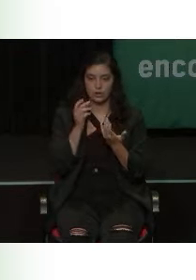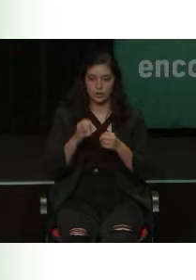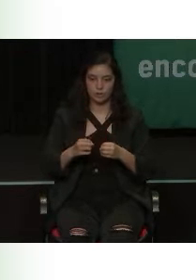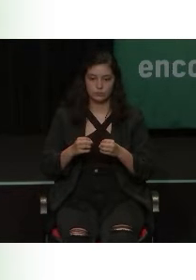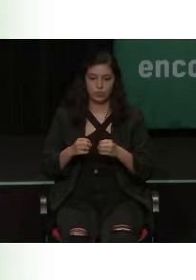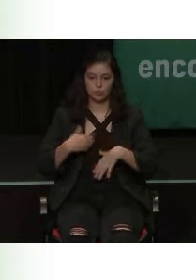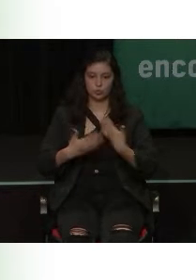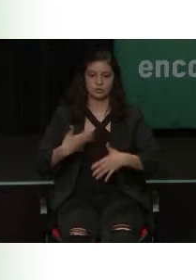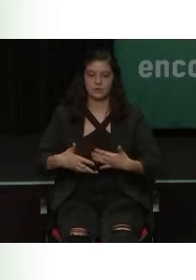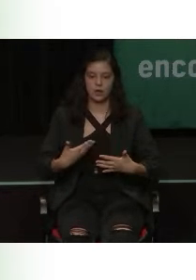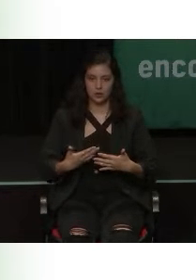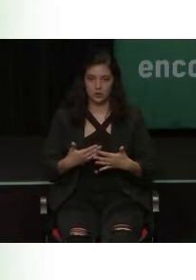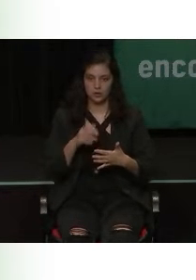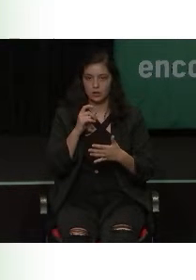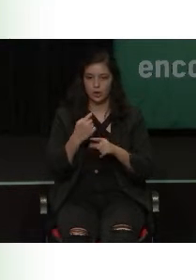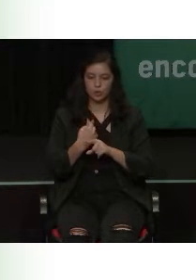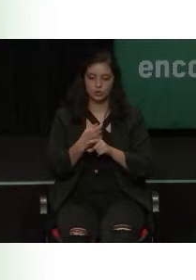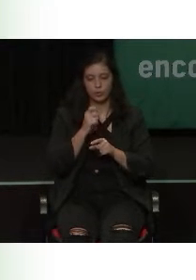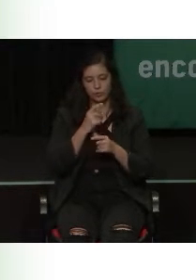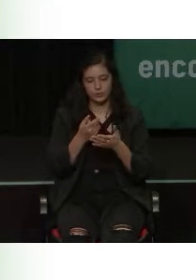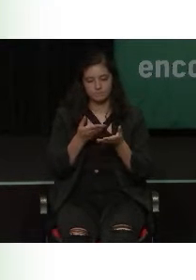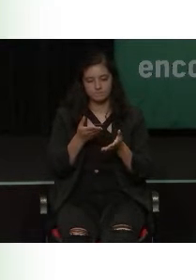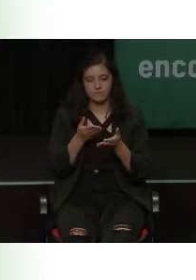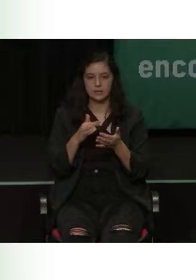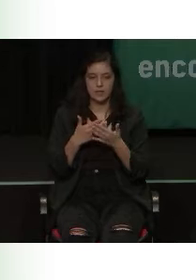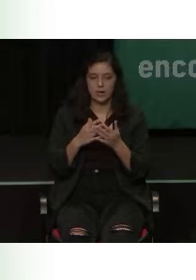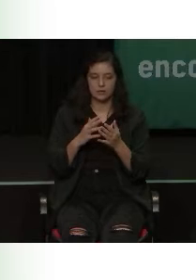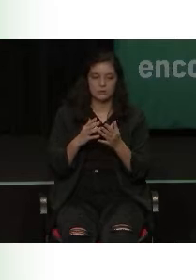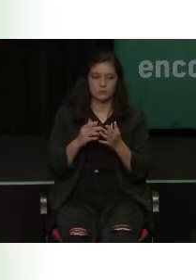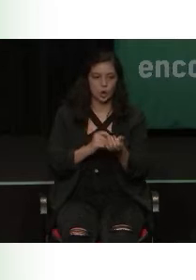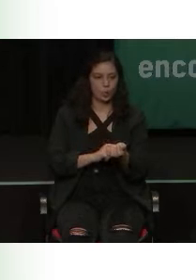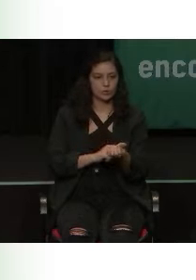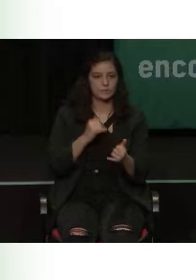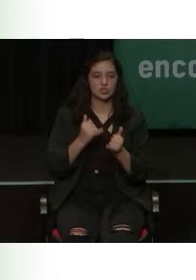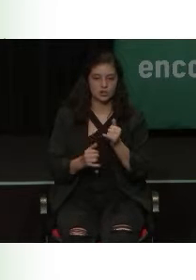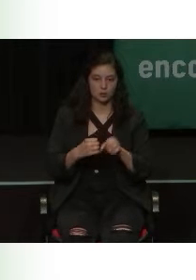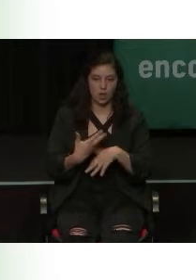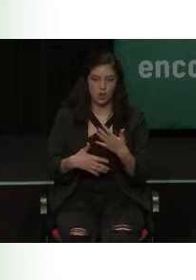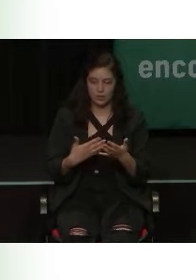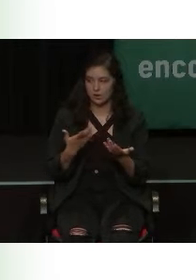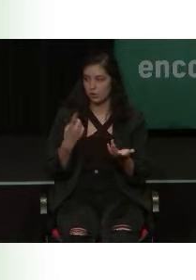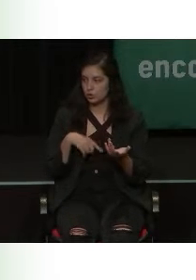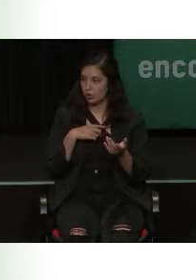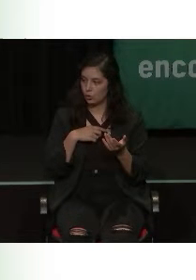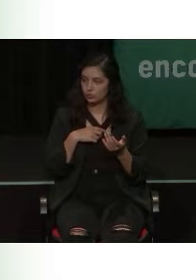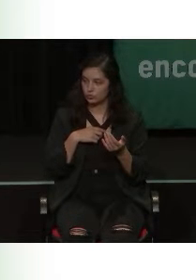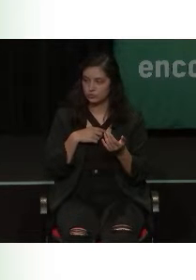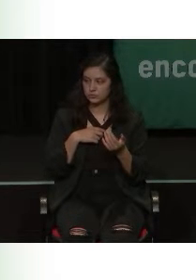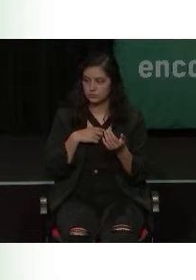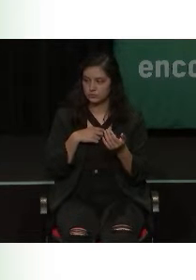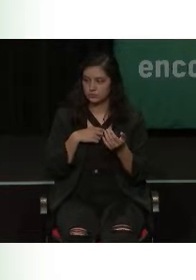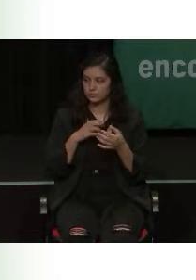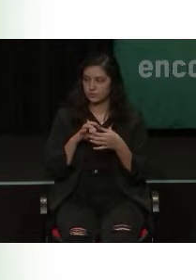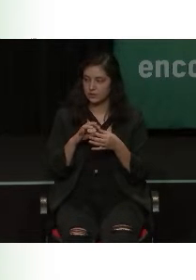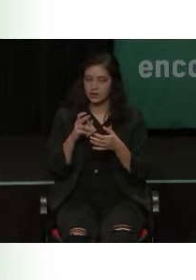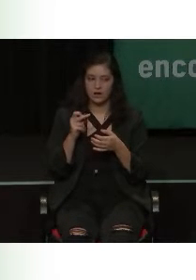in adults, amongst adults, and an impulsive character explain the exposure